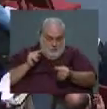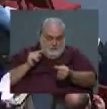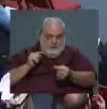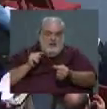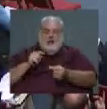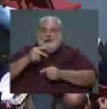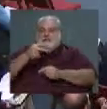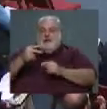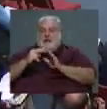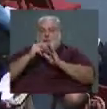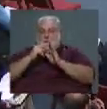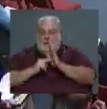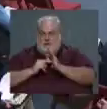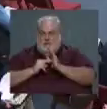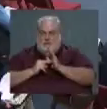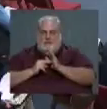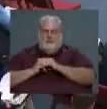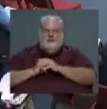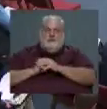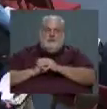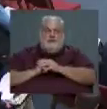nay. Second reading, please.